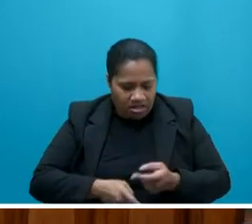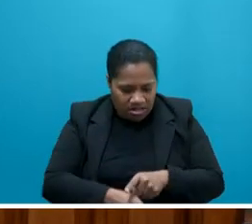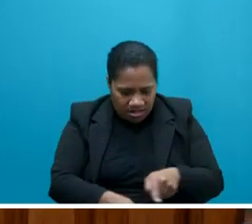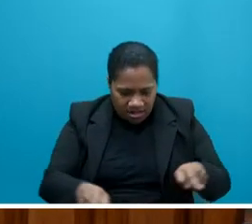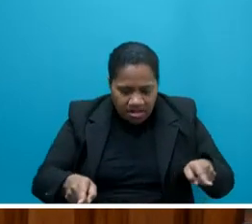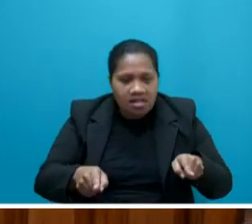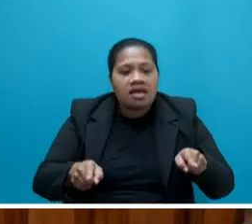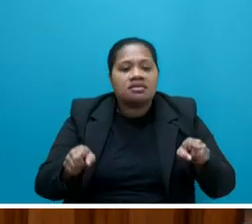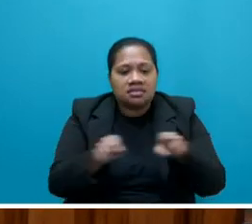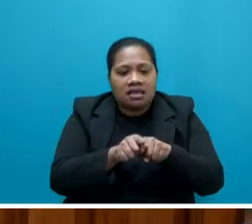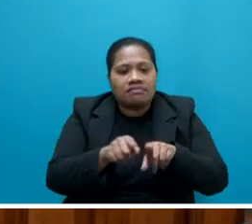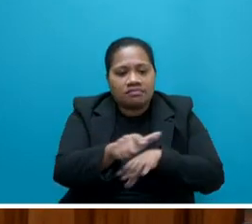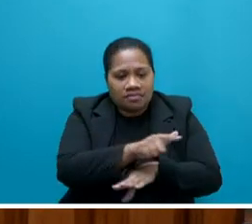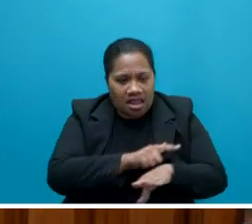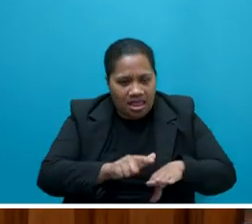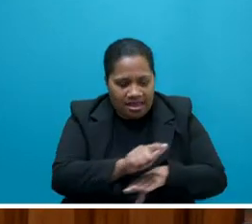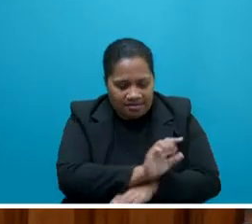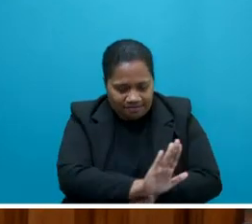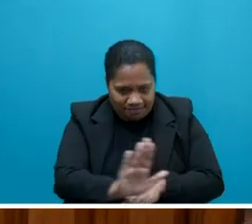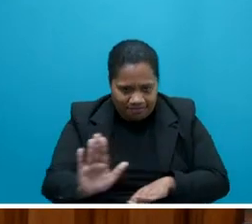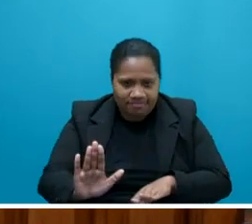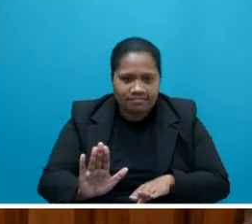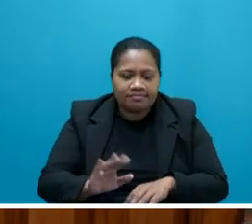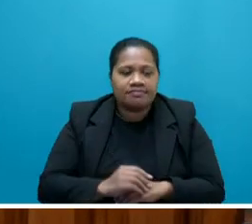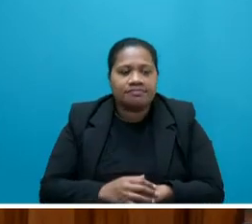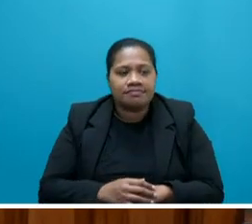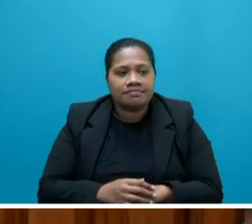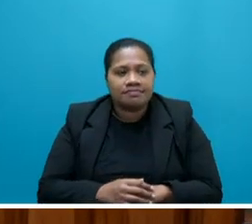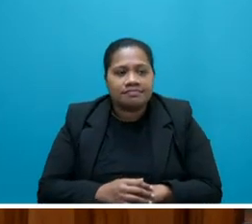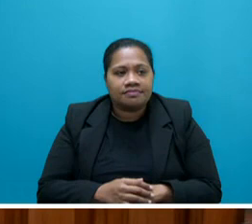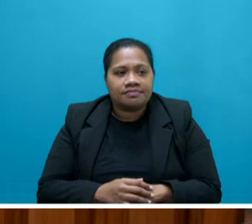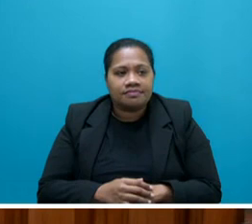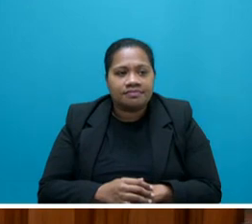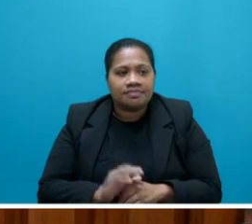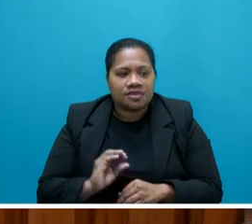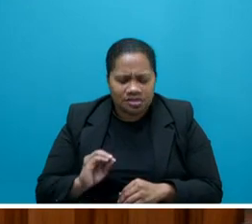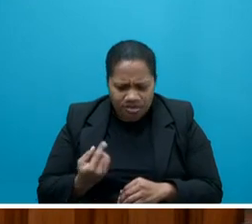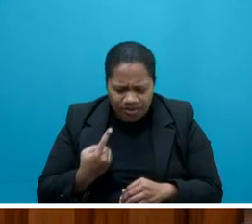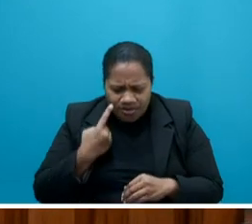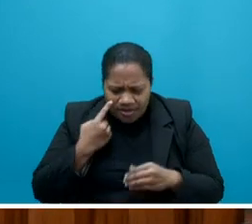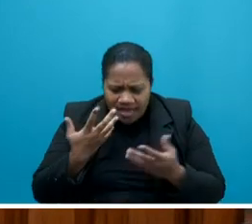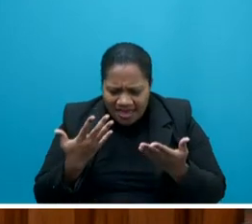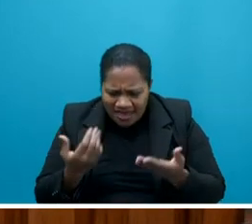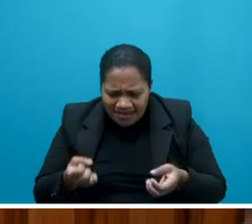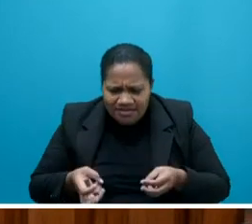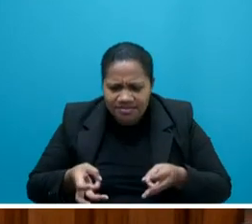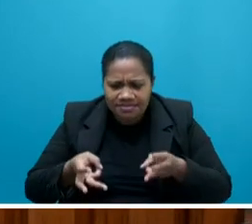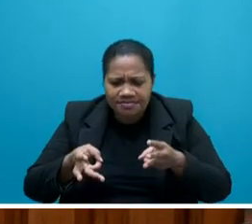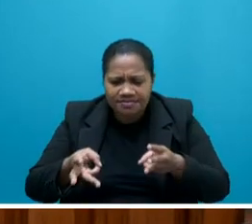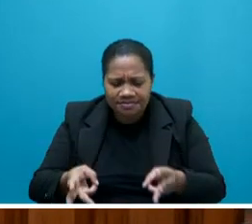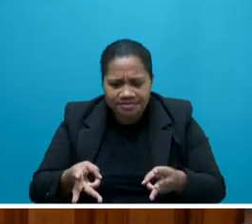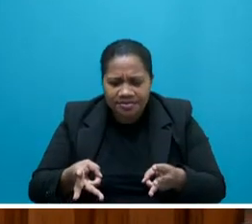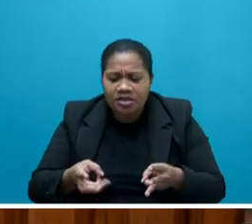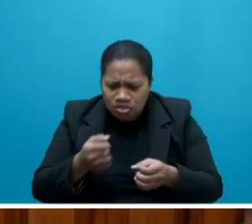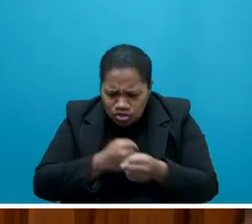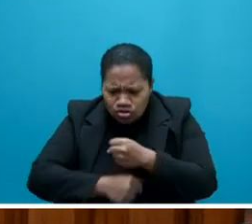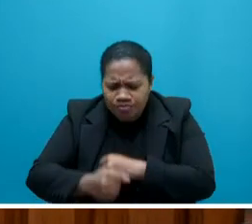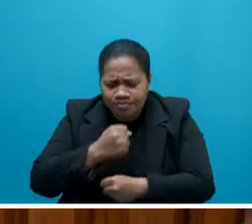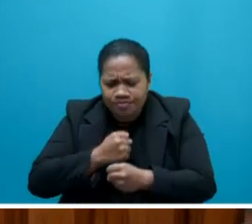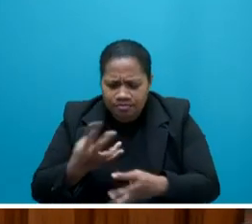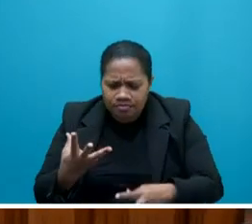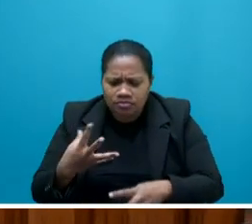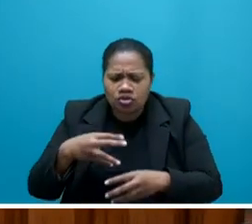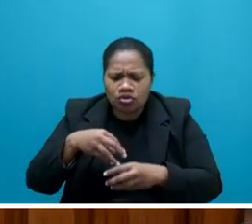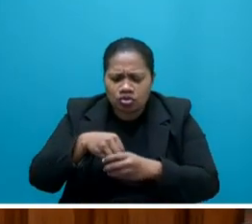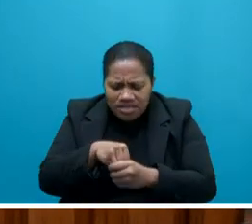Mr. Speaker, sir, I hope the government sends its confrontational style of functioning and becomes inclusive so that not only some of